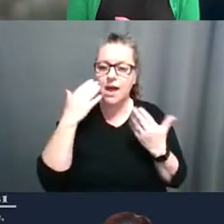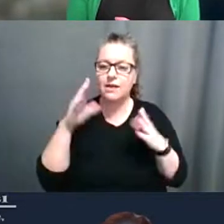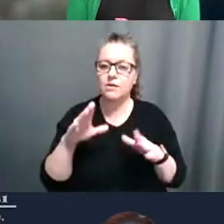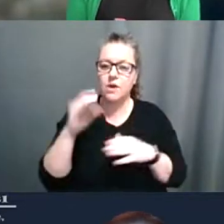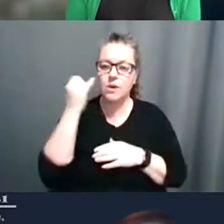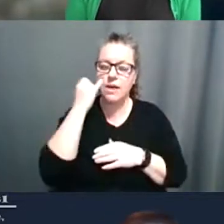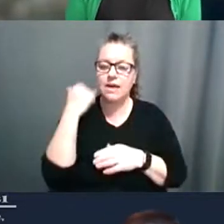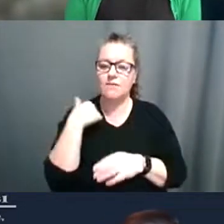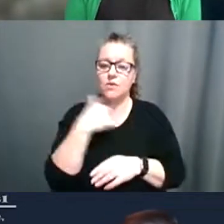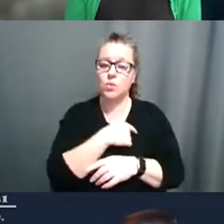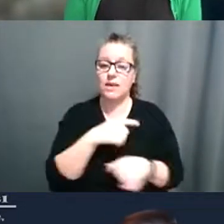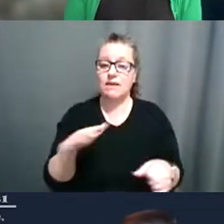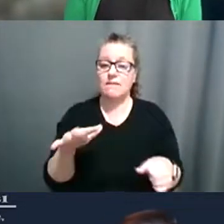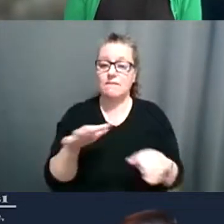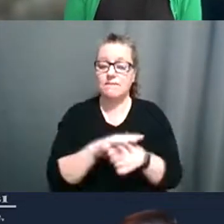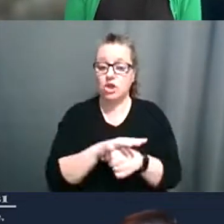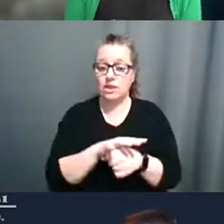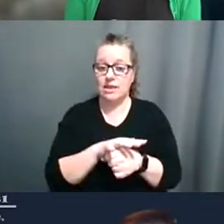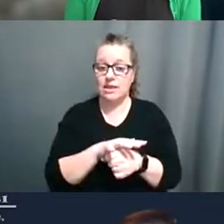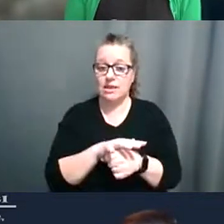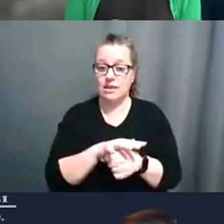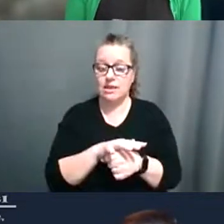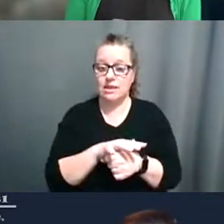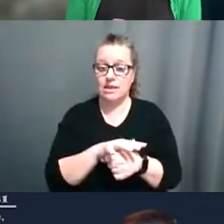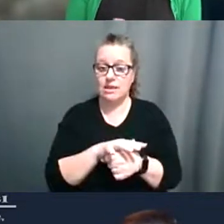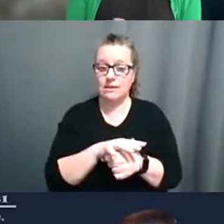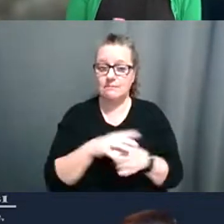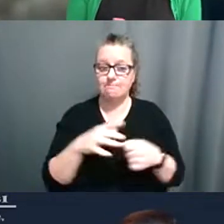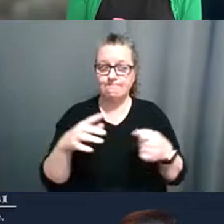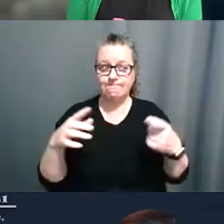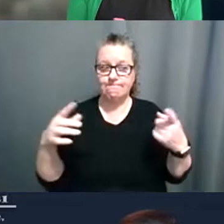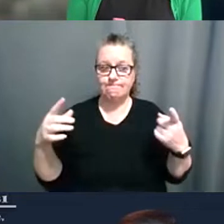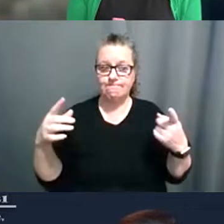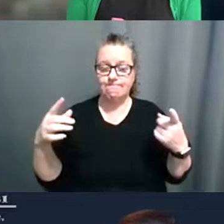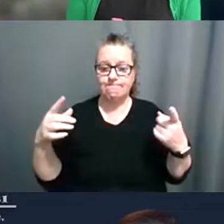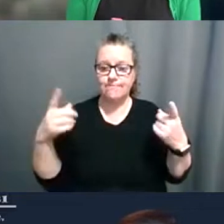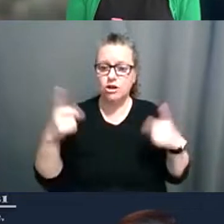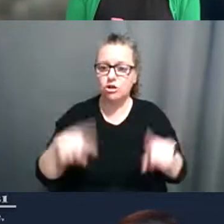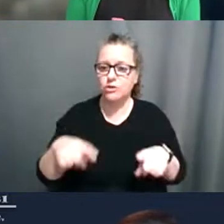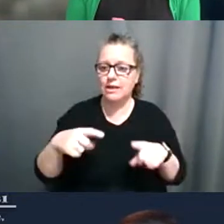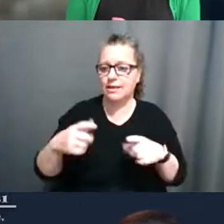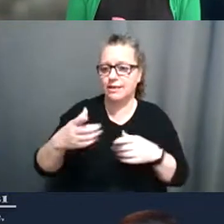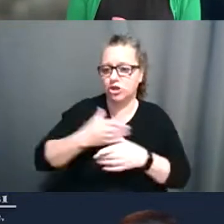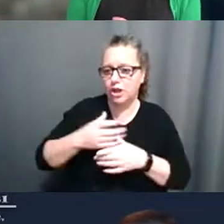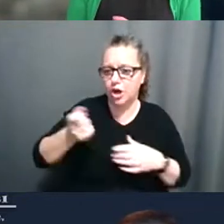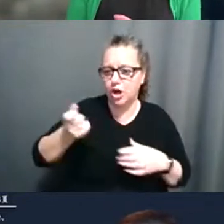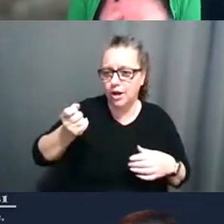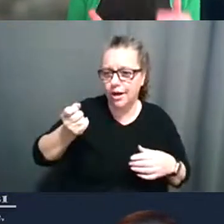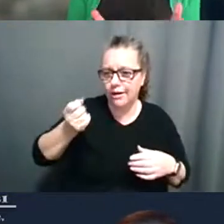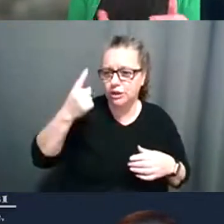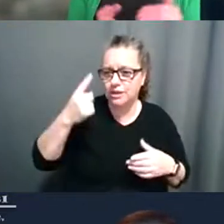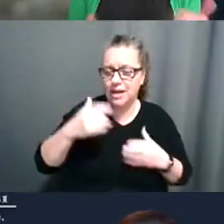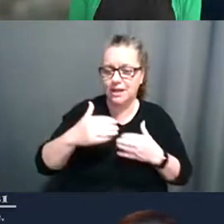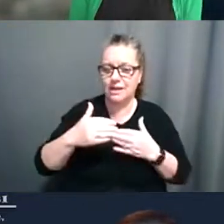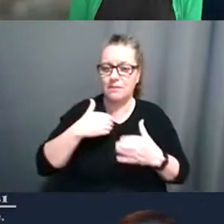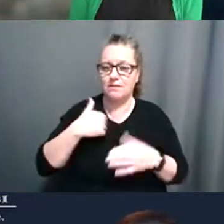ever fully came to a realization or a shared understanding before we had a